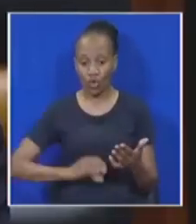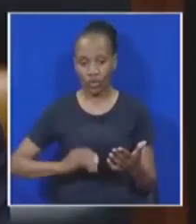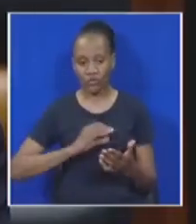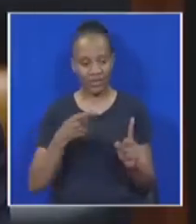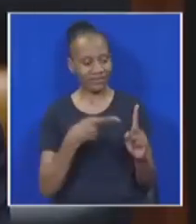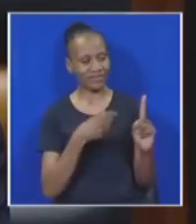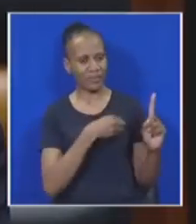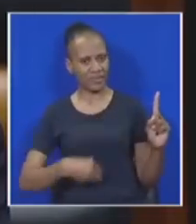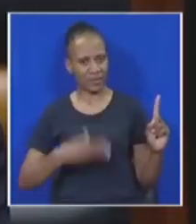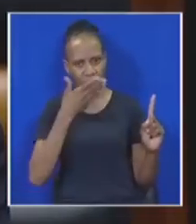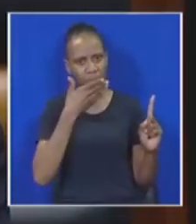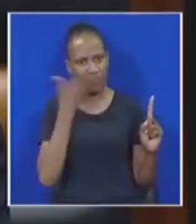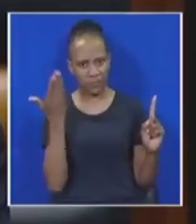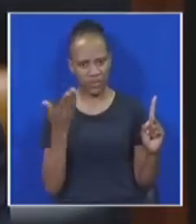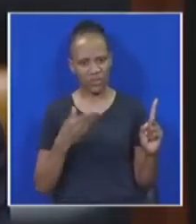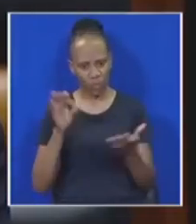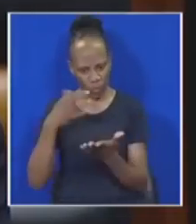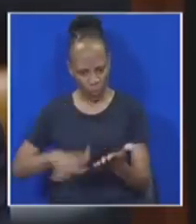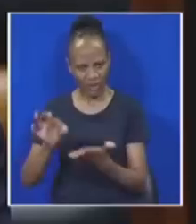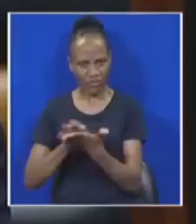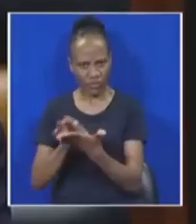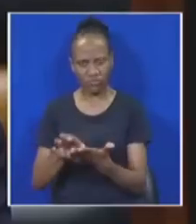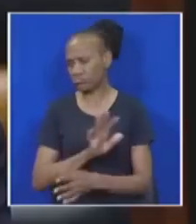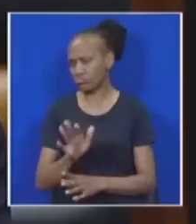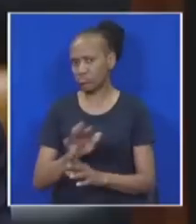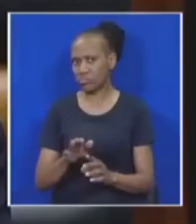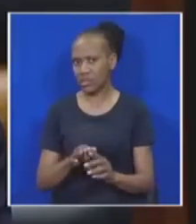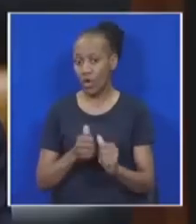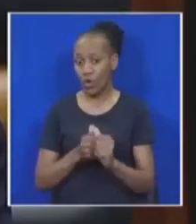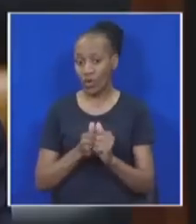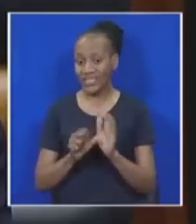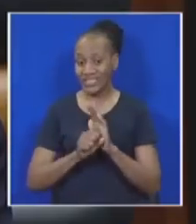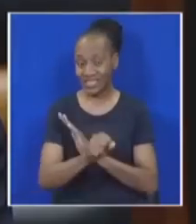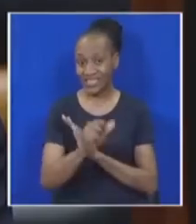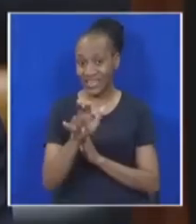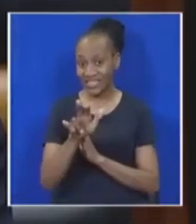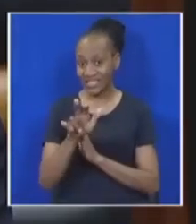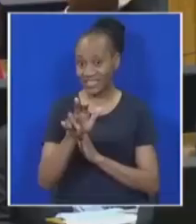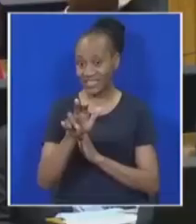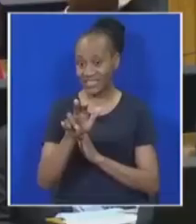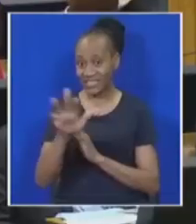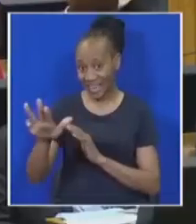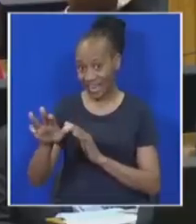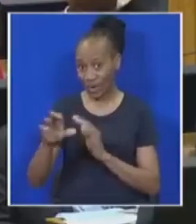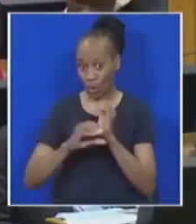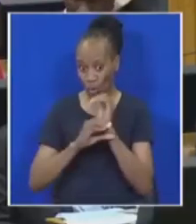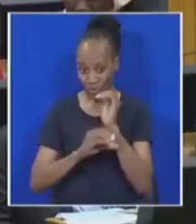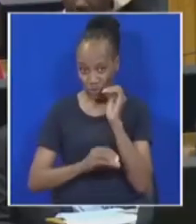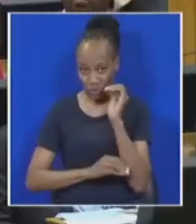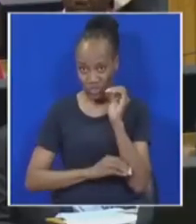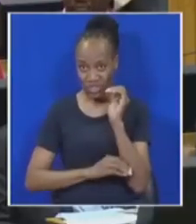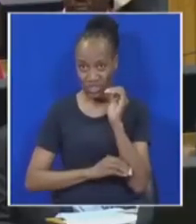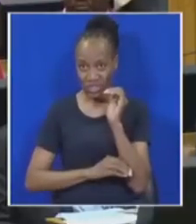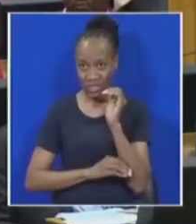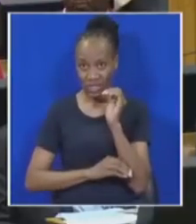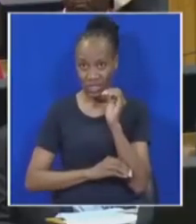102 of the Constitution, or for the removal of the President in terms of Section 89 of the Constitution, to be conducted by a